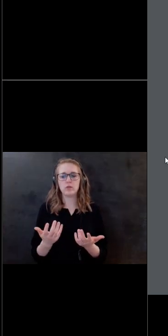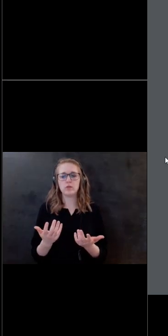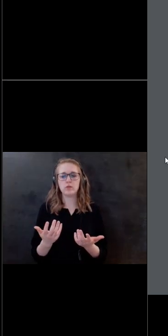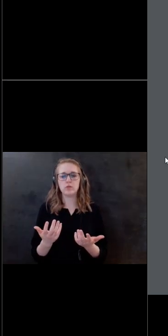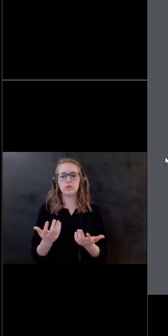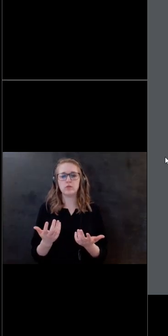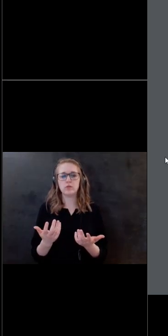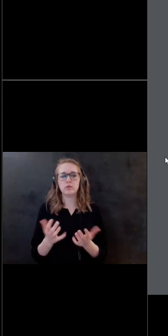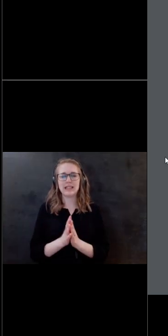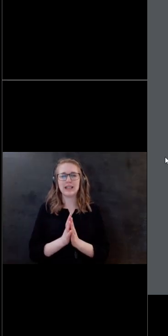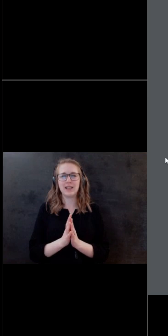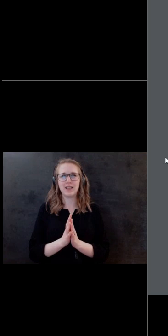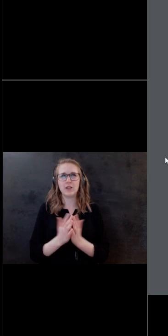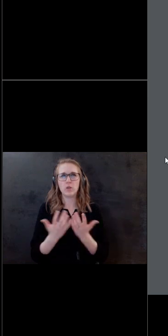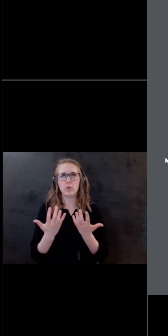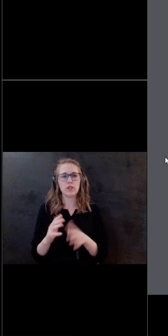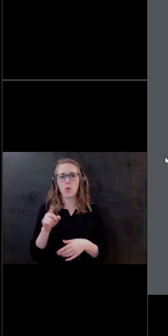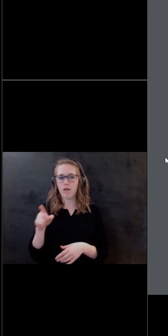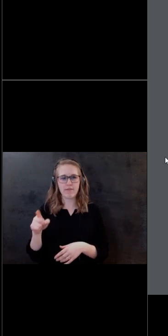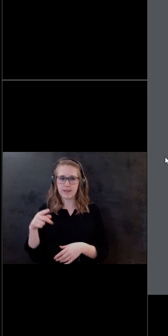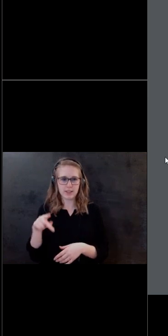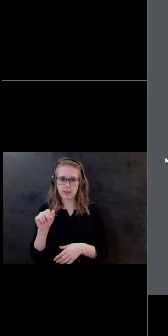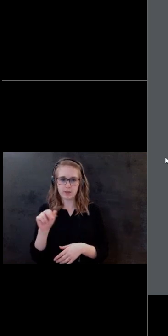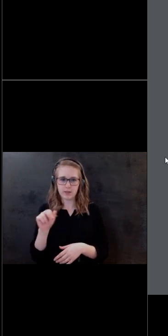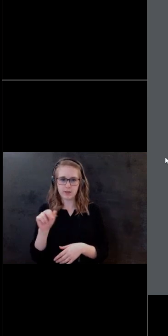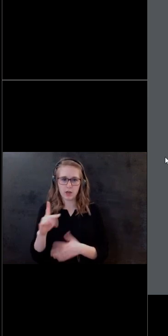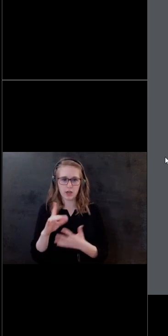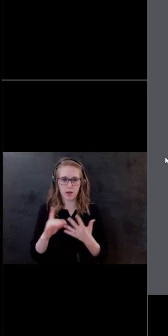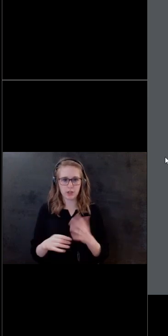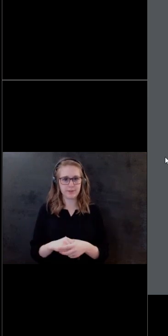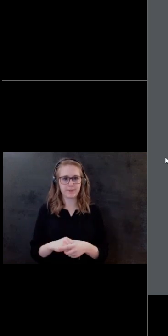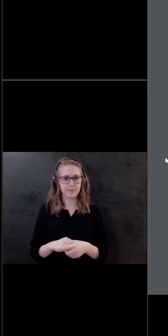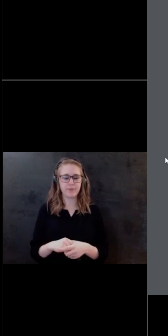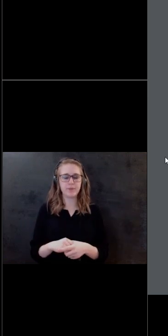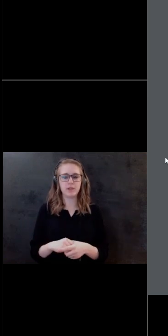this park option. I mean, that we have, and so